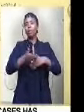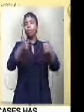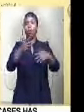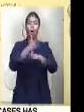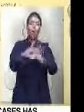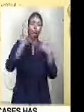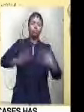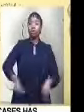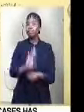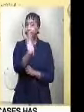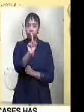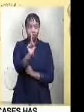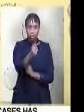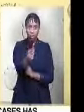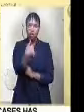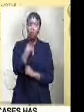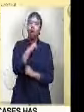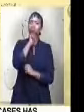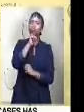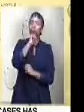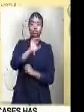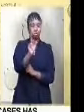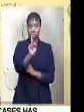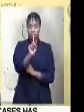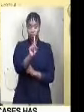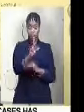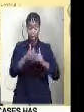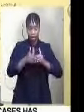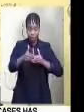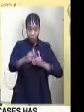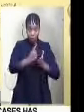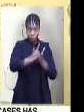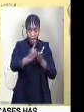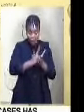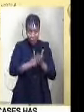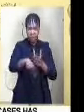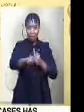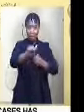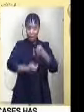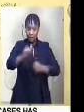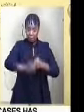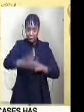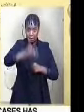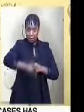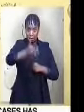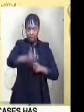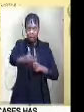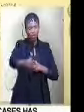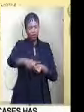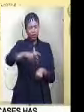cannot be complacent. In the coming weeks and months, we must massively increase